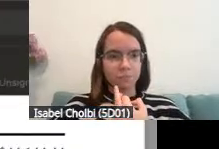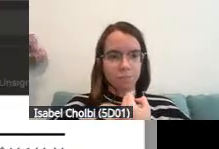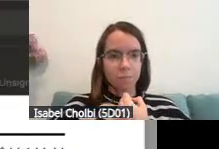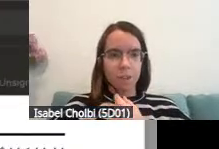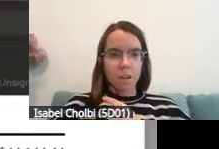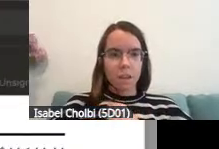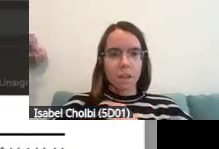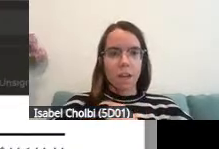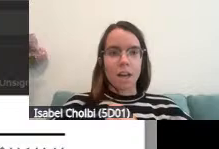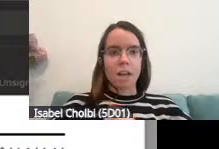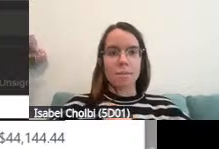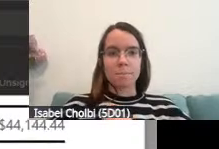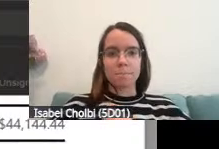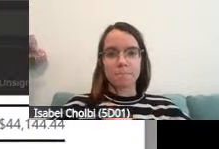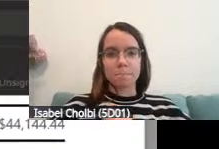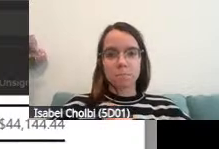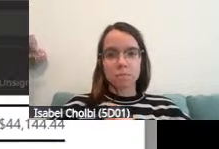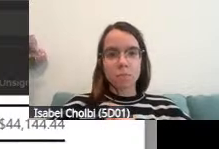459.